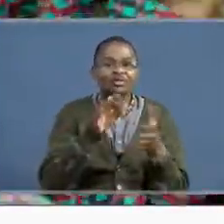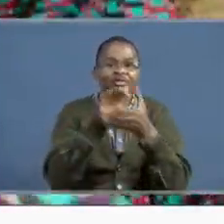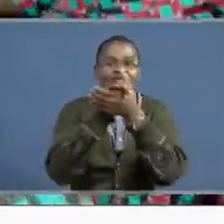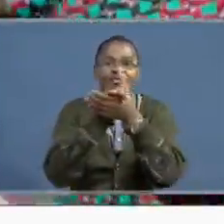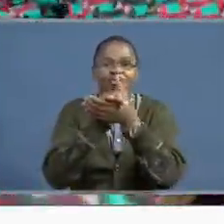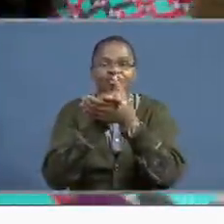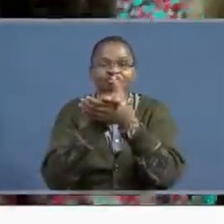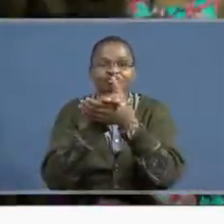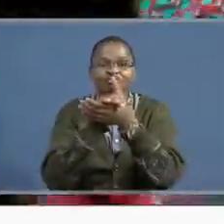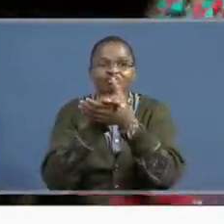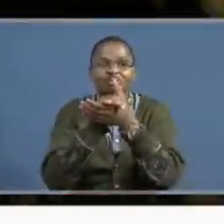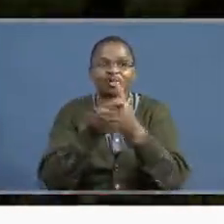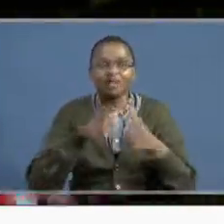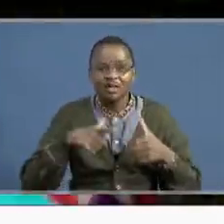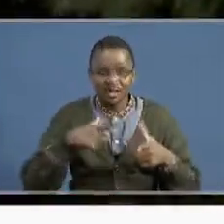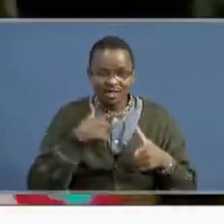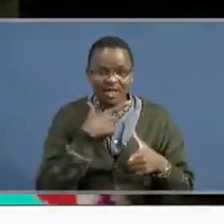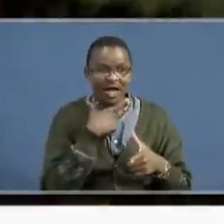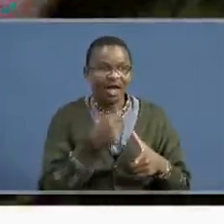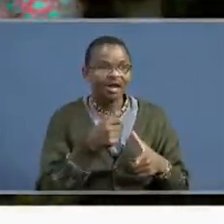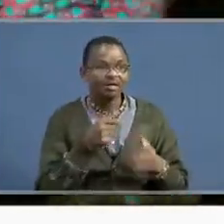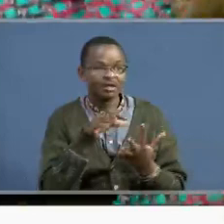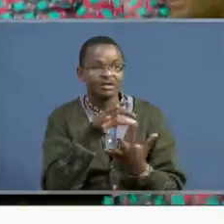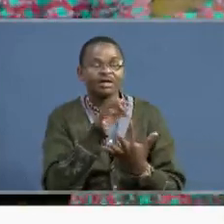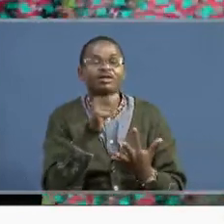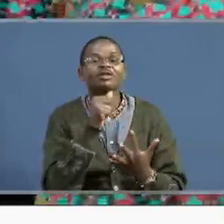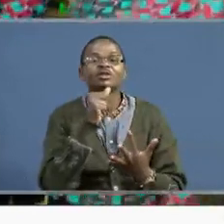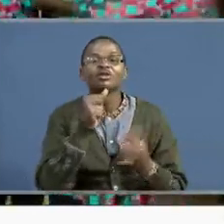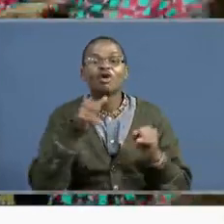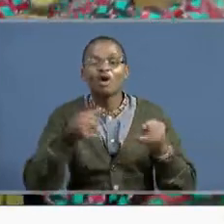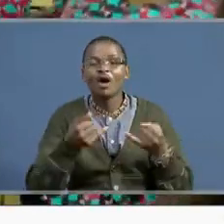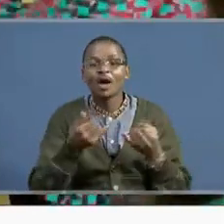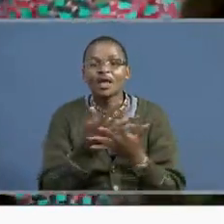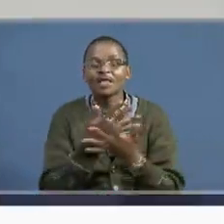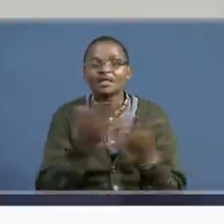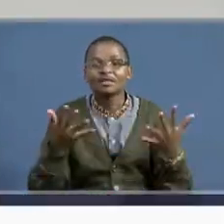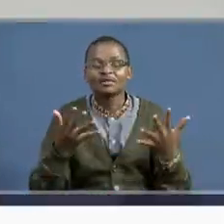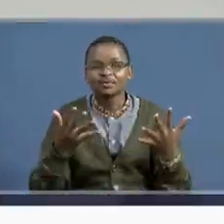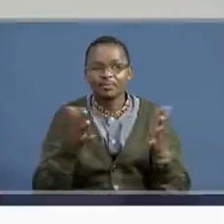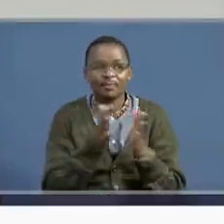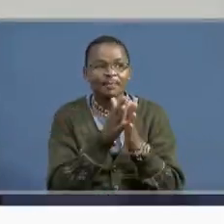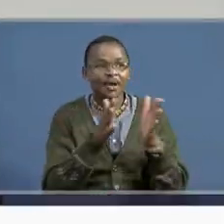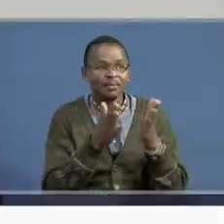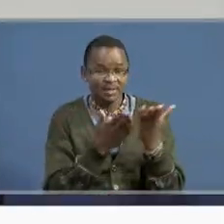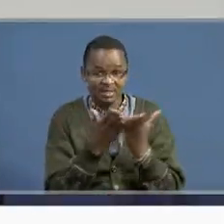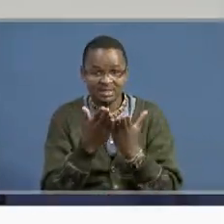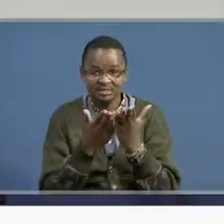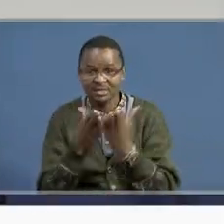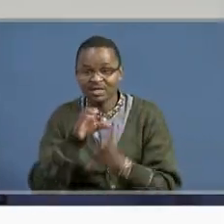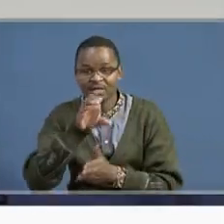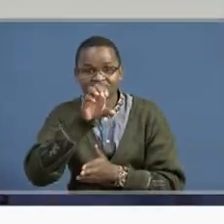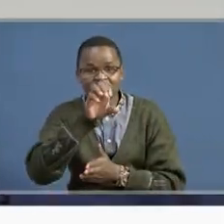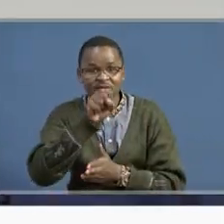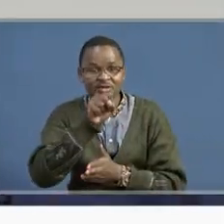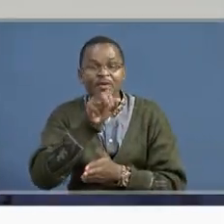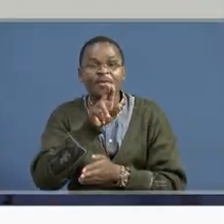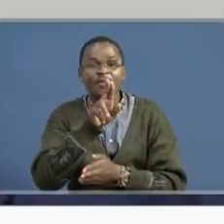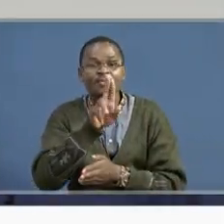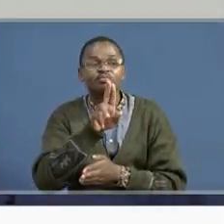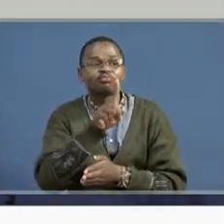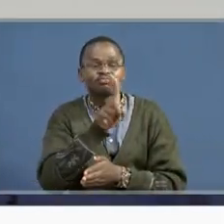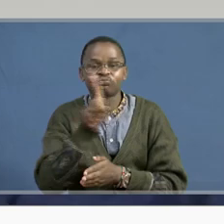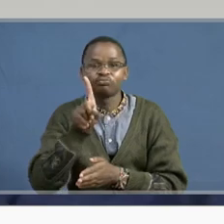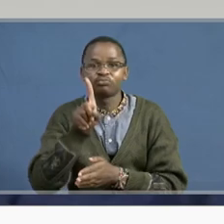and youth. The likes of Awori's appointment is not new. Some of the public officials serving in Kenya cabinet president